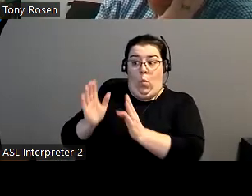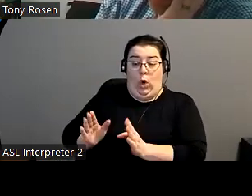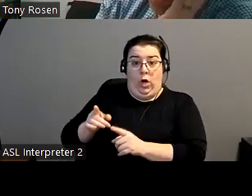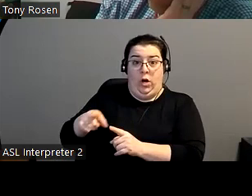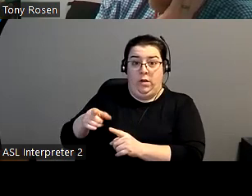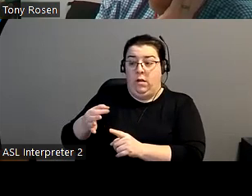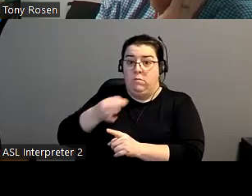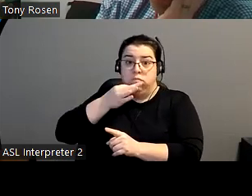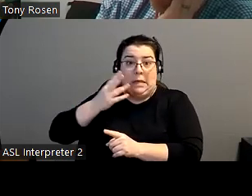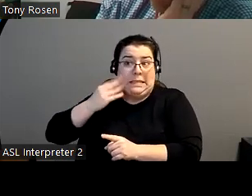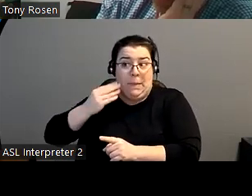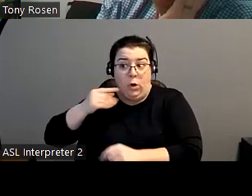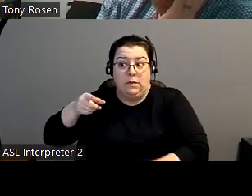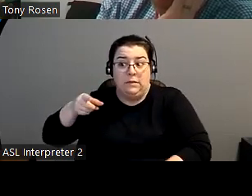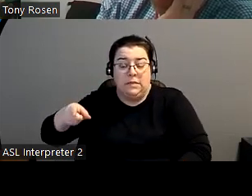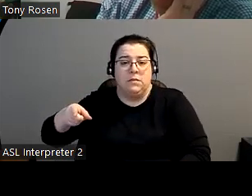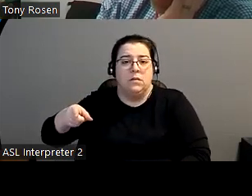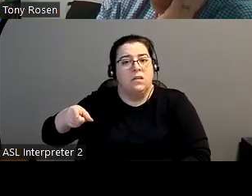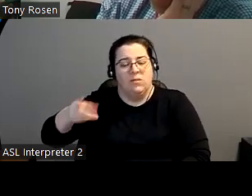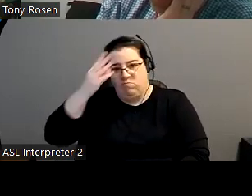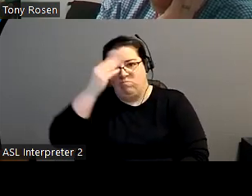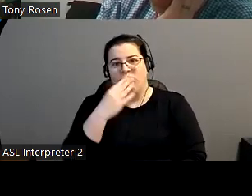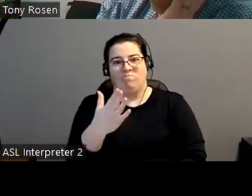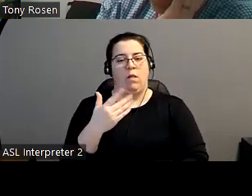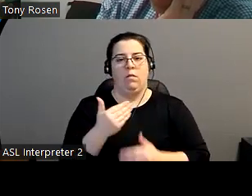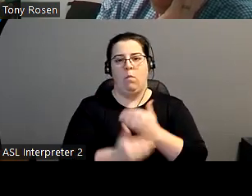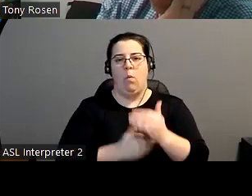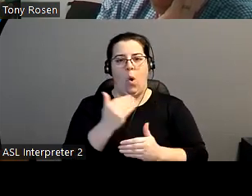process can be very frustrating.